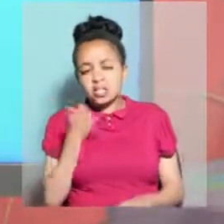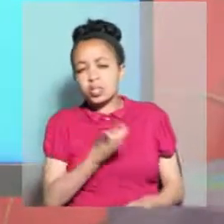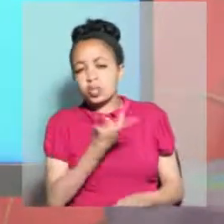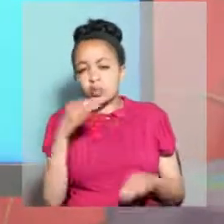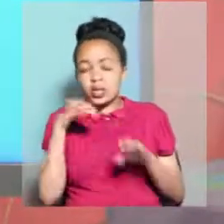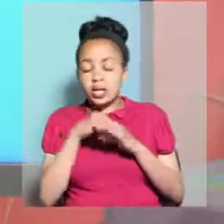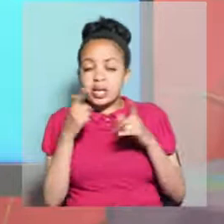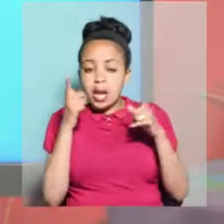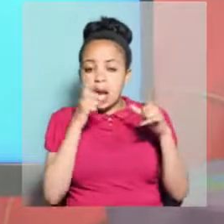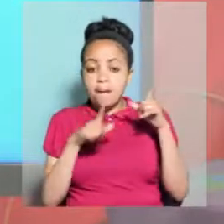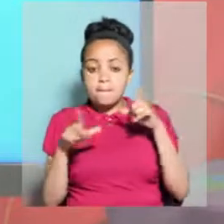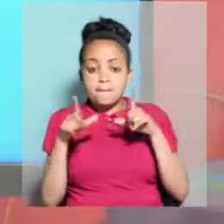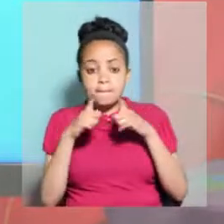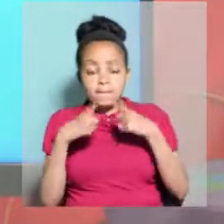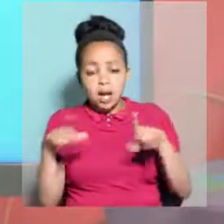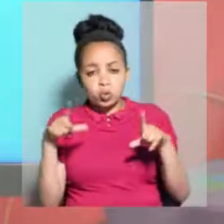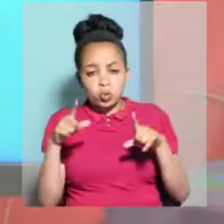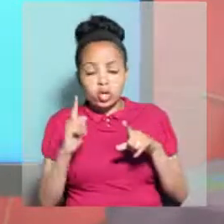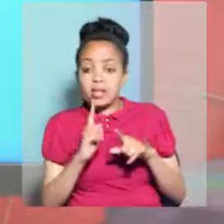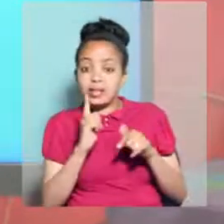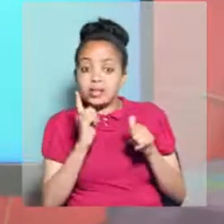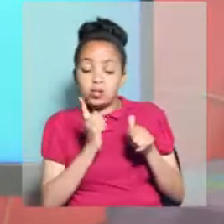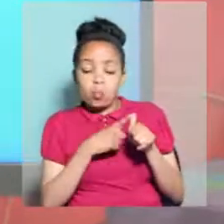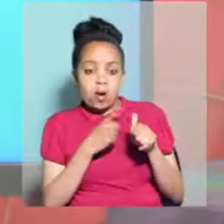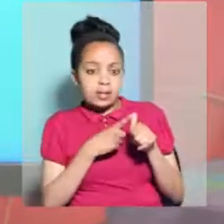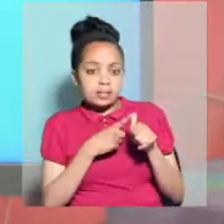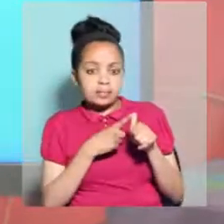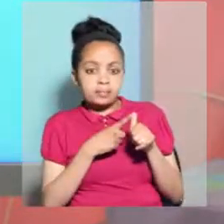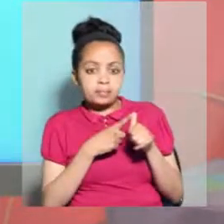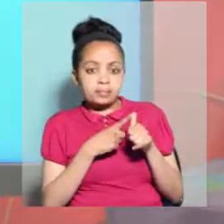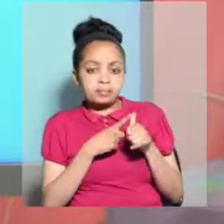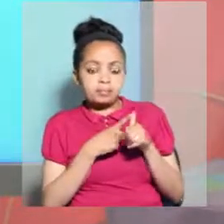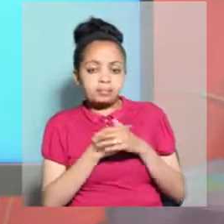in laboratory is one,